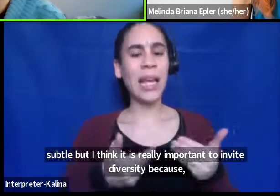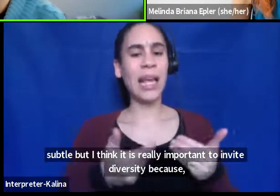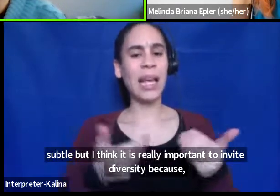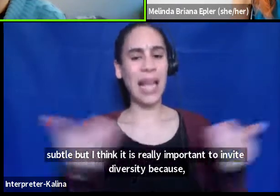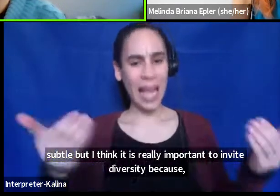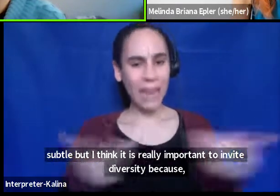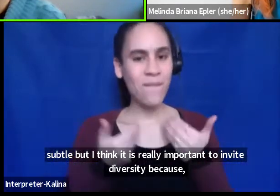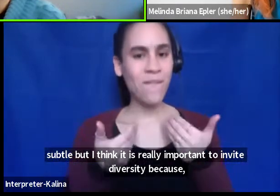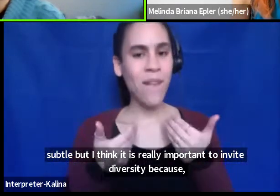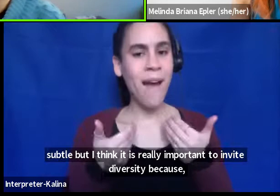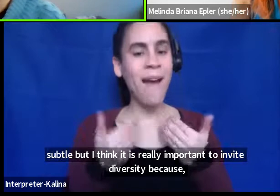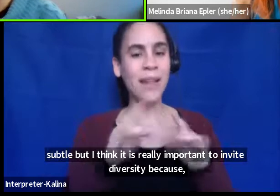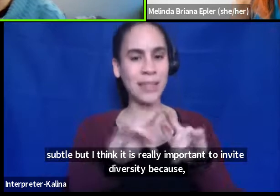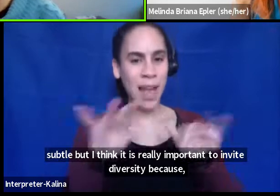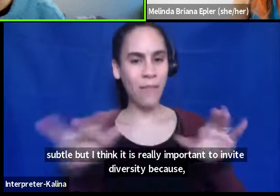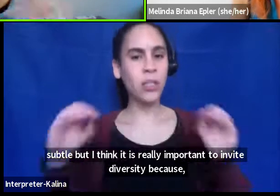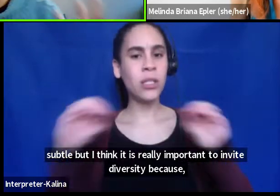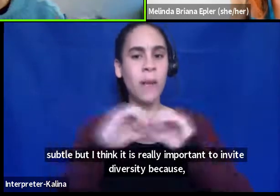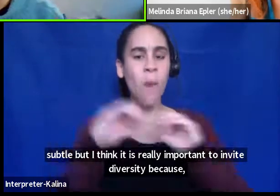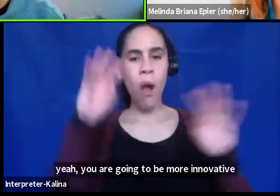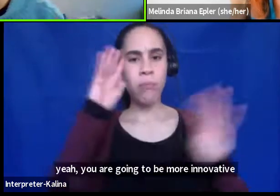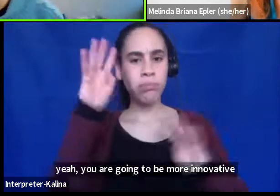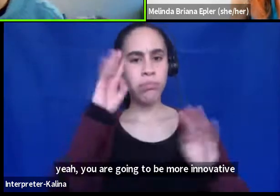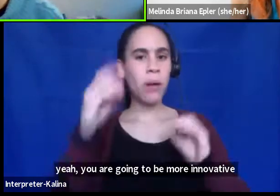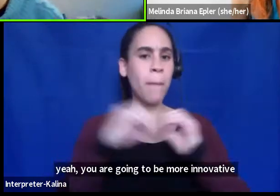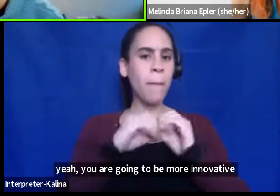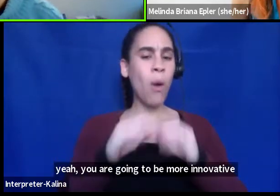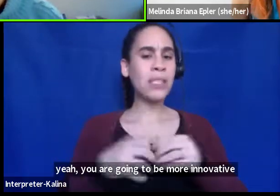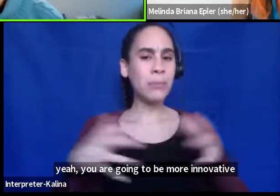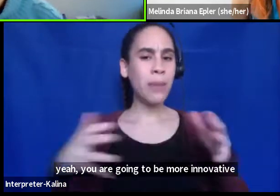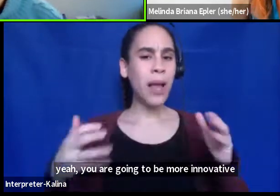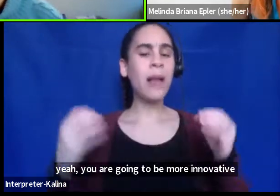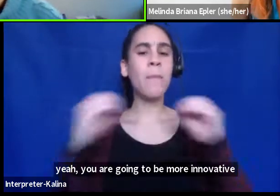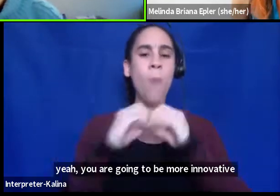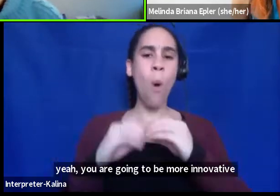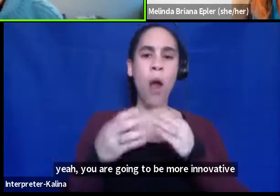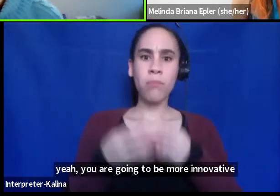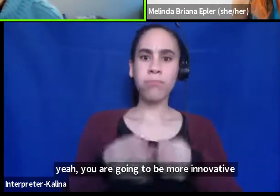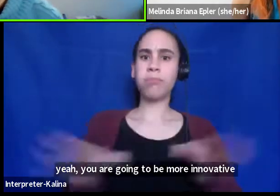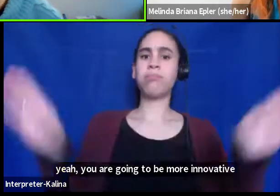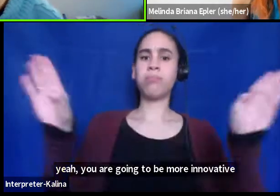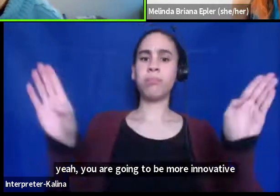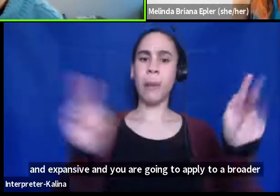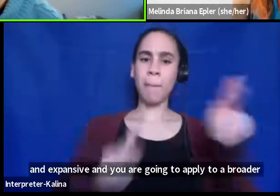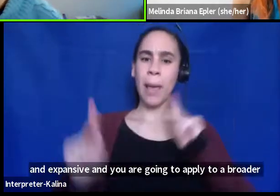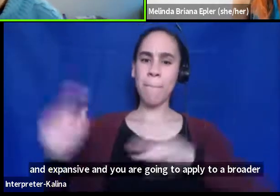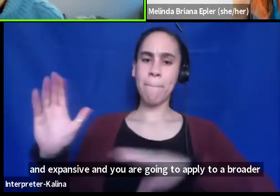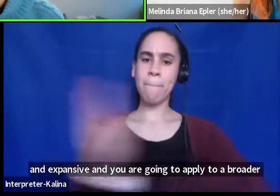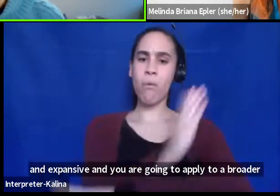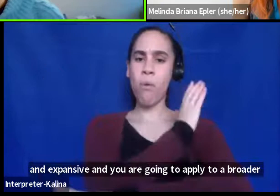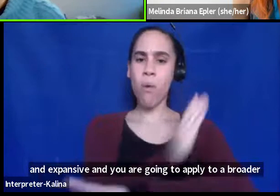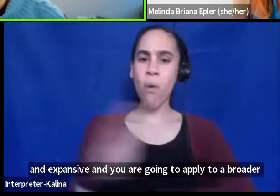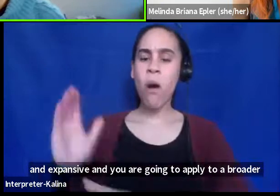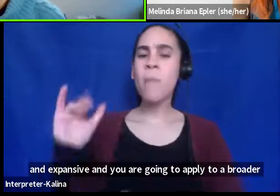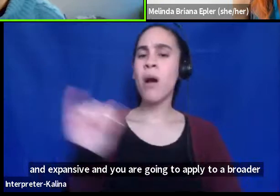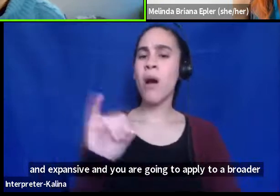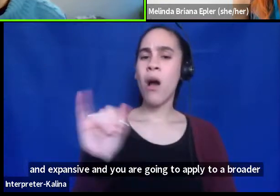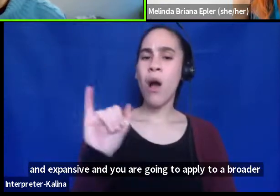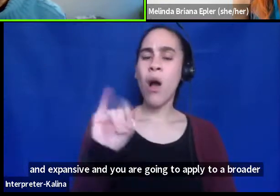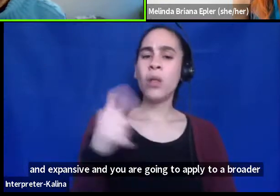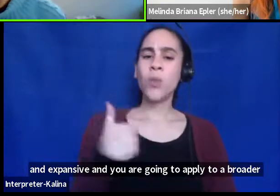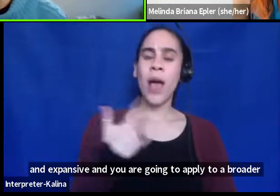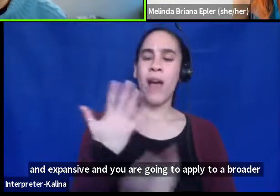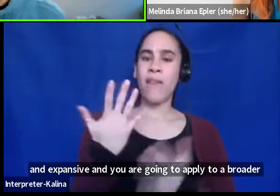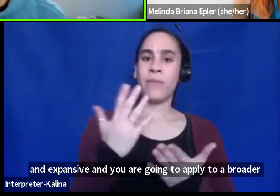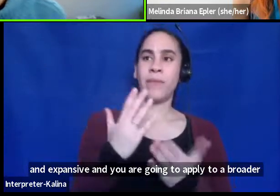and expansive. You're going to apply to a broader contingent of people. And also, like, there's a lot less of having to say,